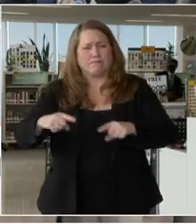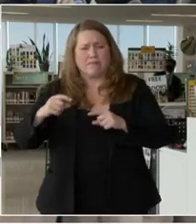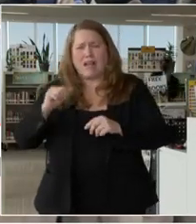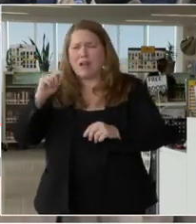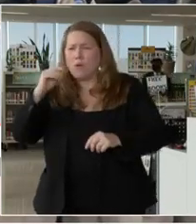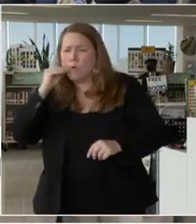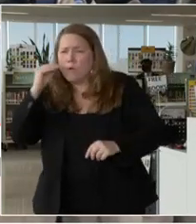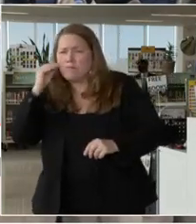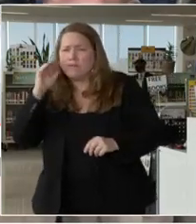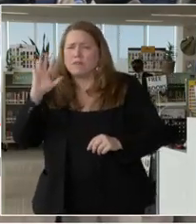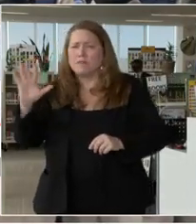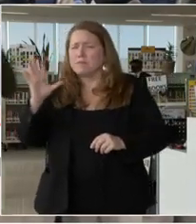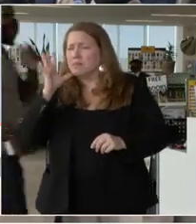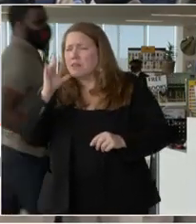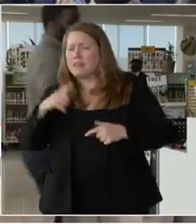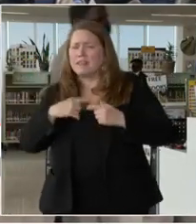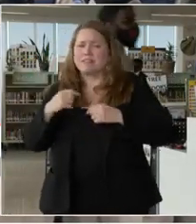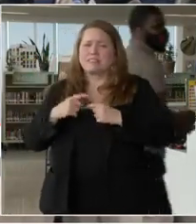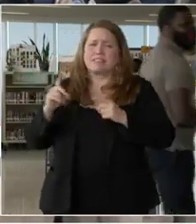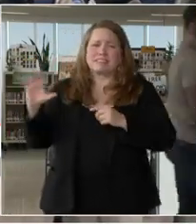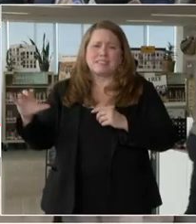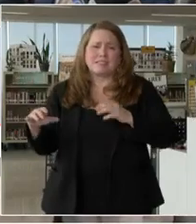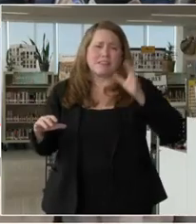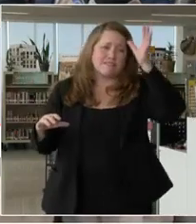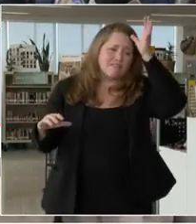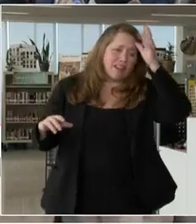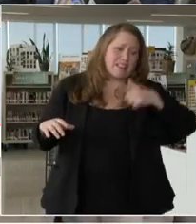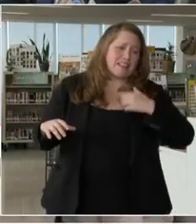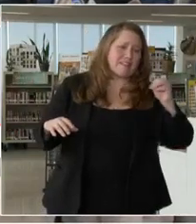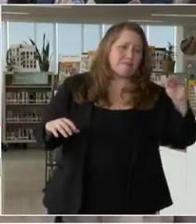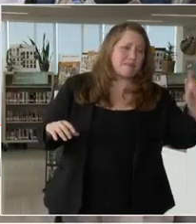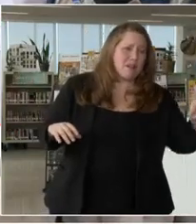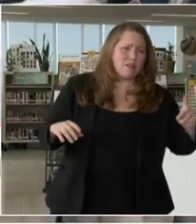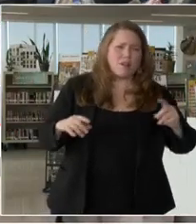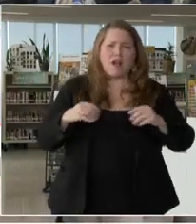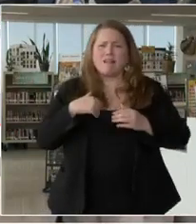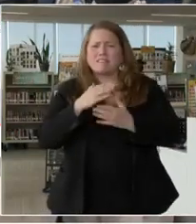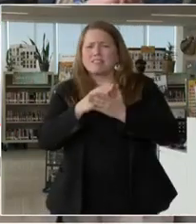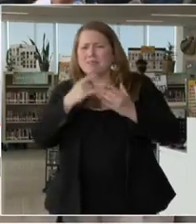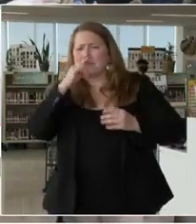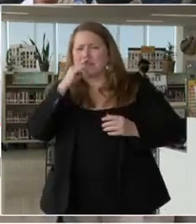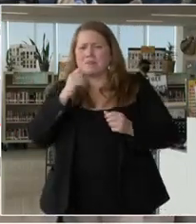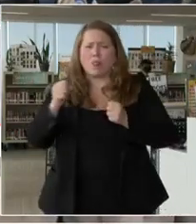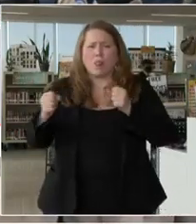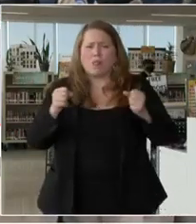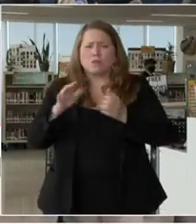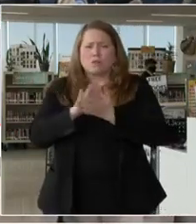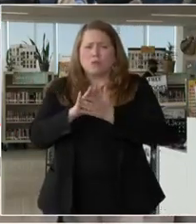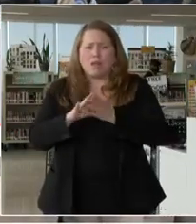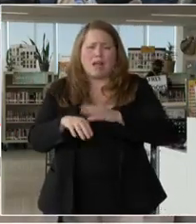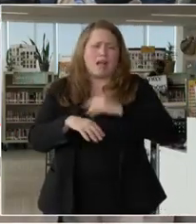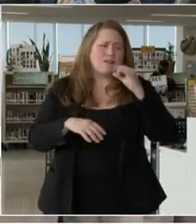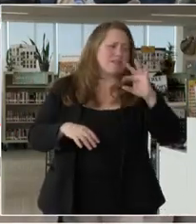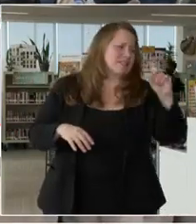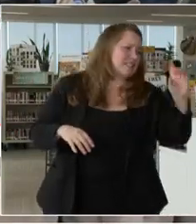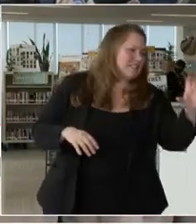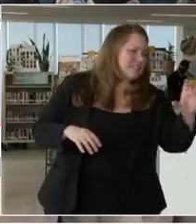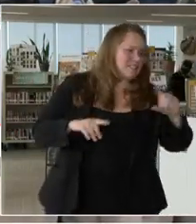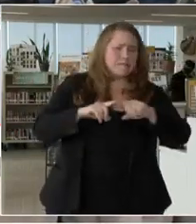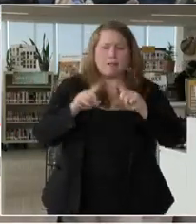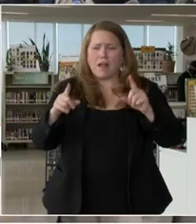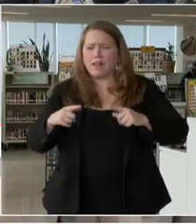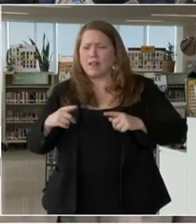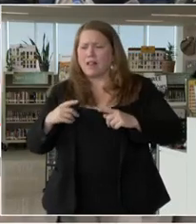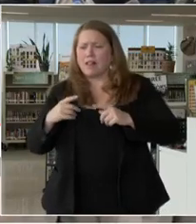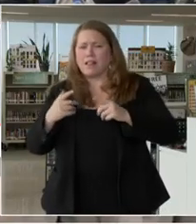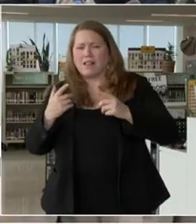mother lives in D.C., your father happens to live in Maryland, or for some reason we got some kids placed in schools outside of D.C., and they don't necessarily